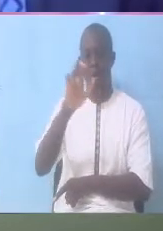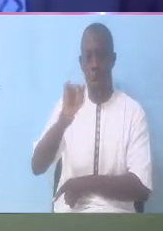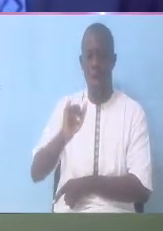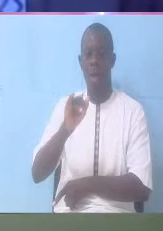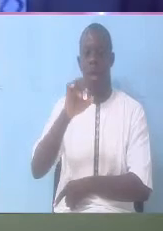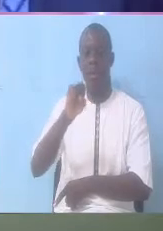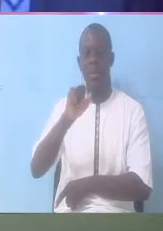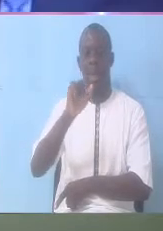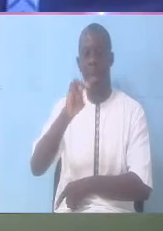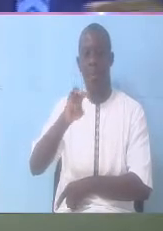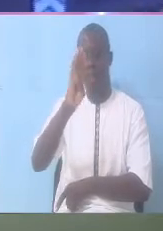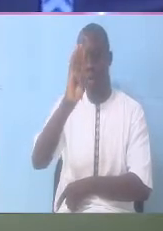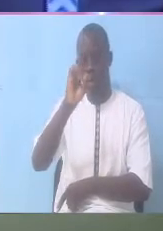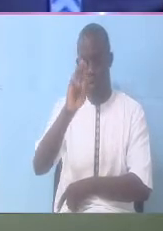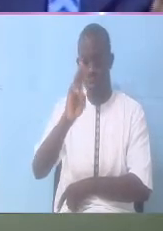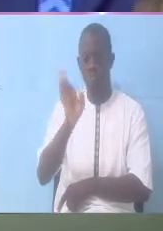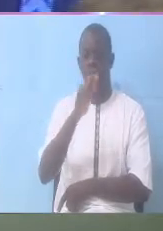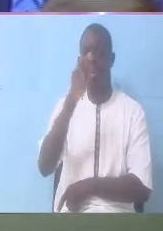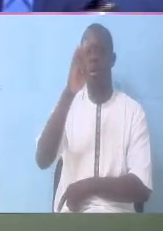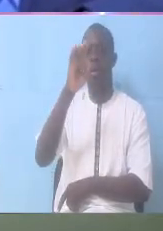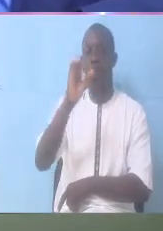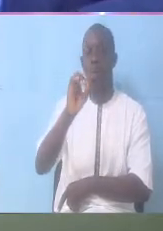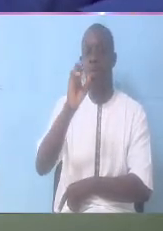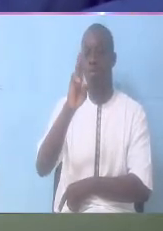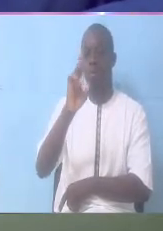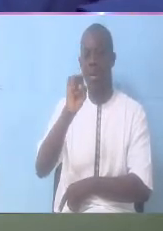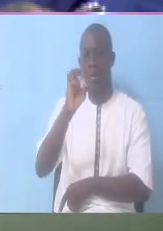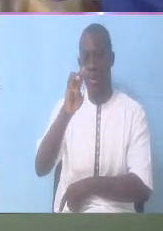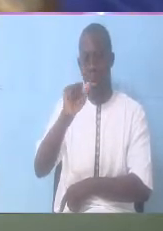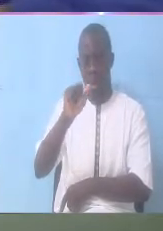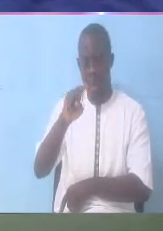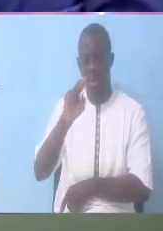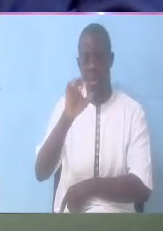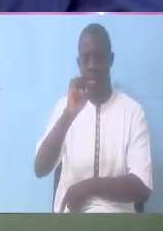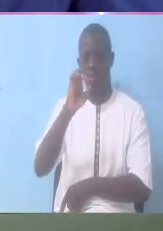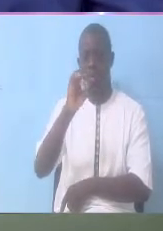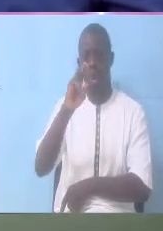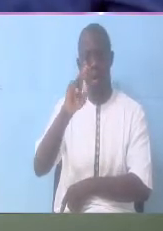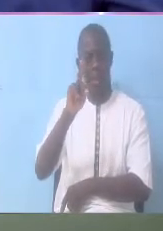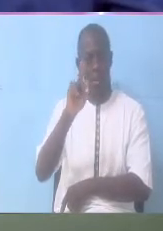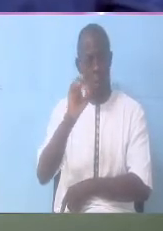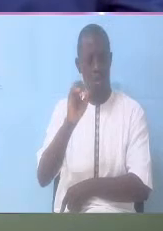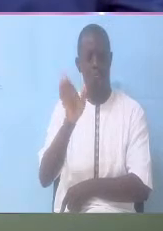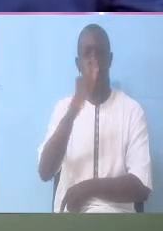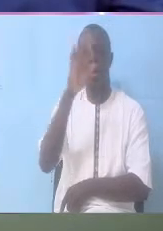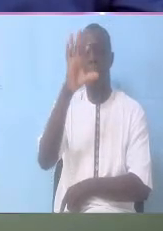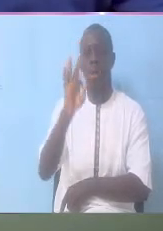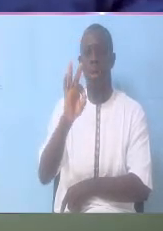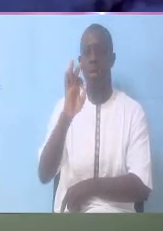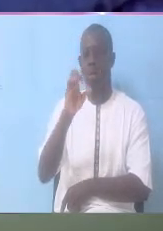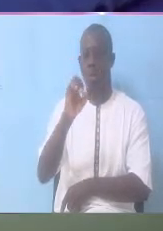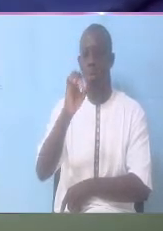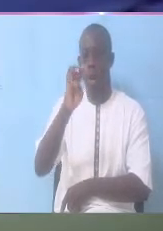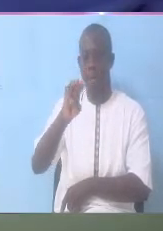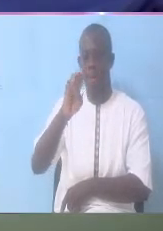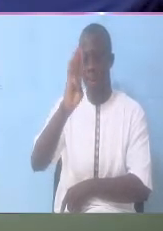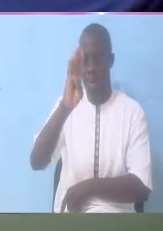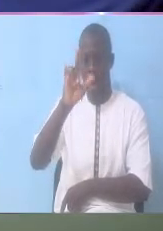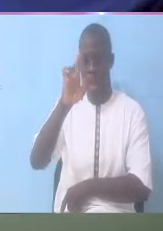Usman Sonko, Tumbul Tamba. I heard Harry saying